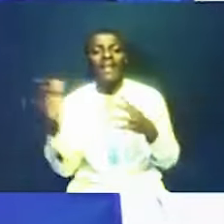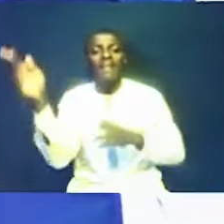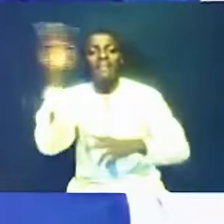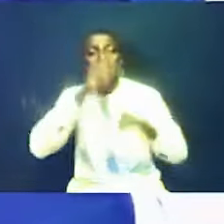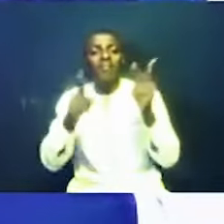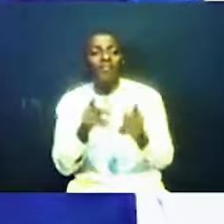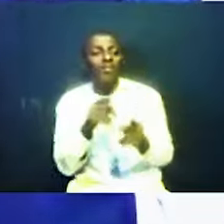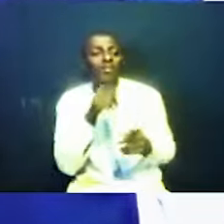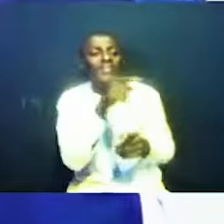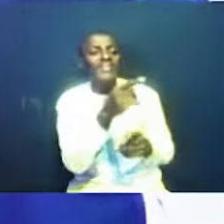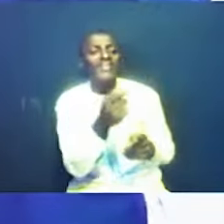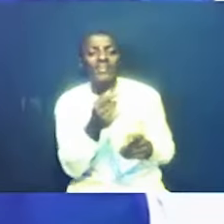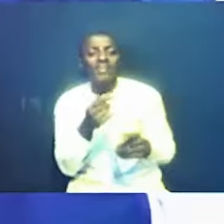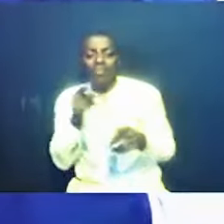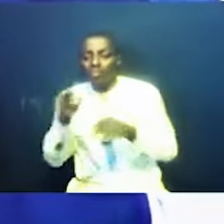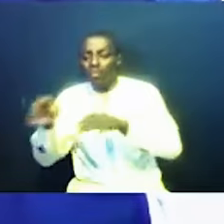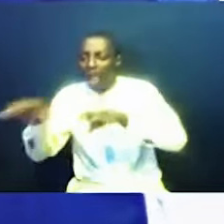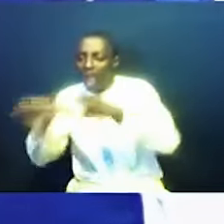faces.